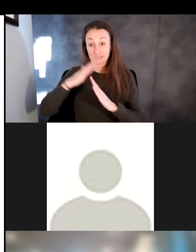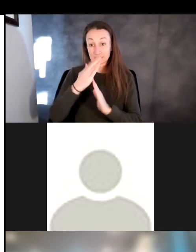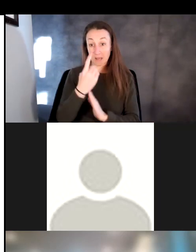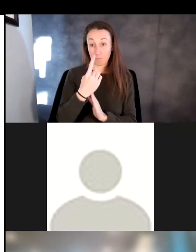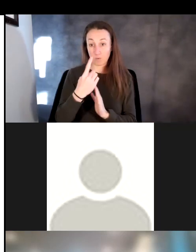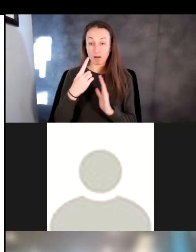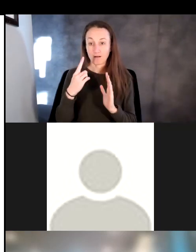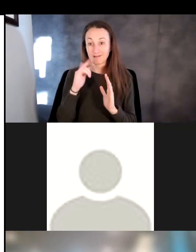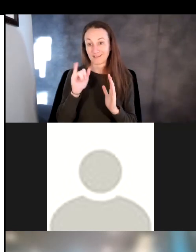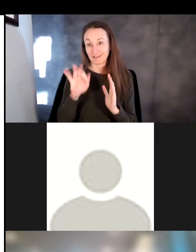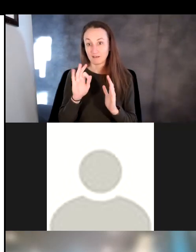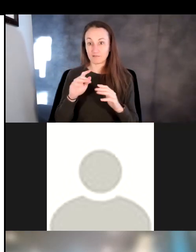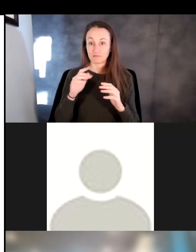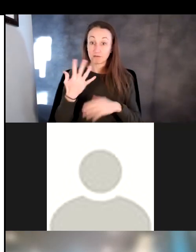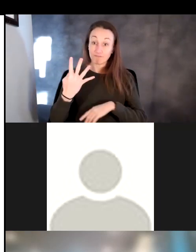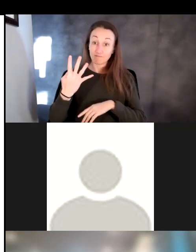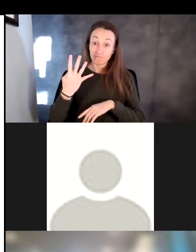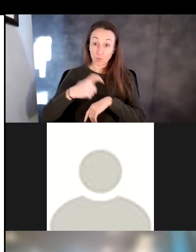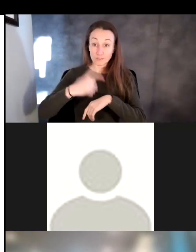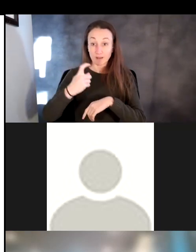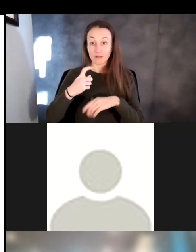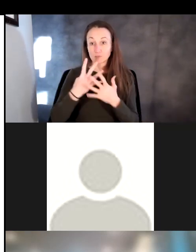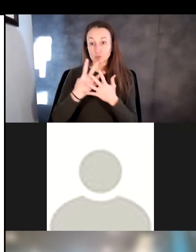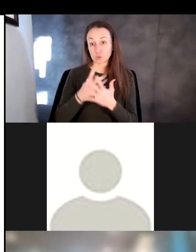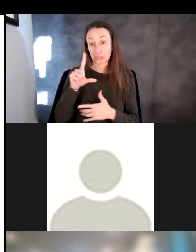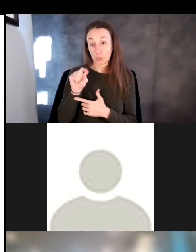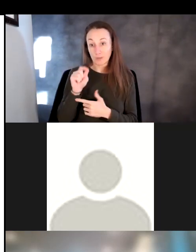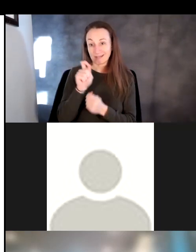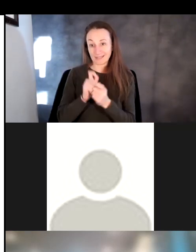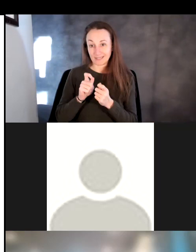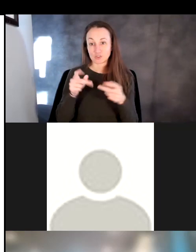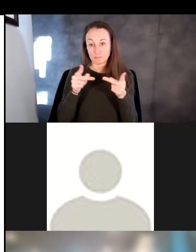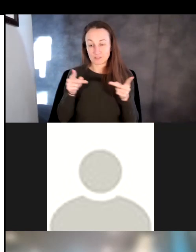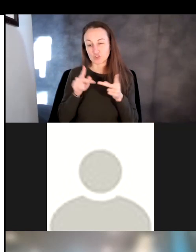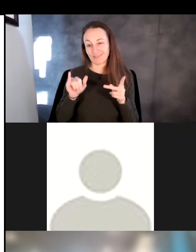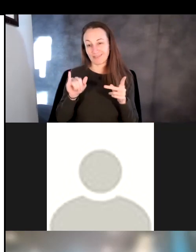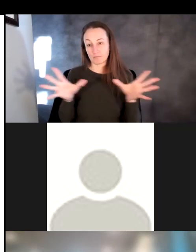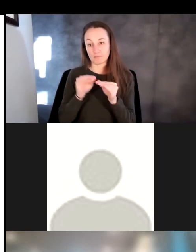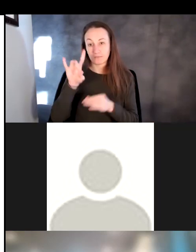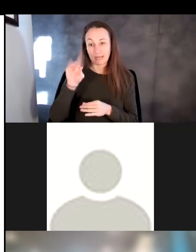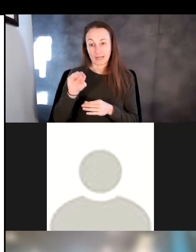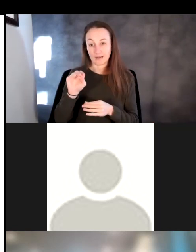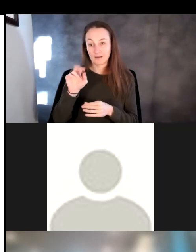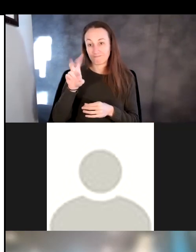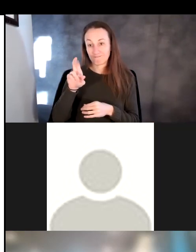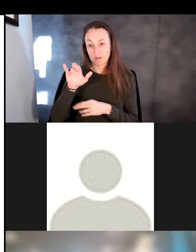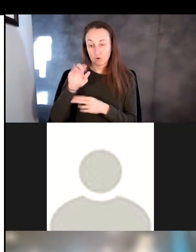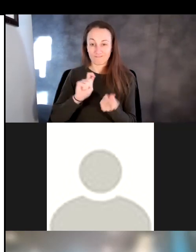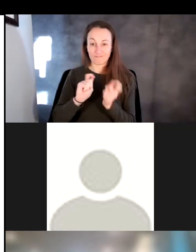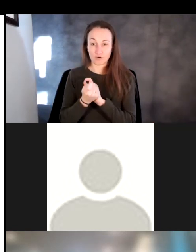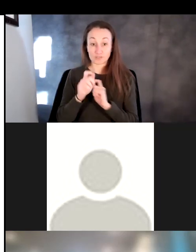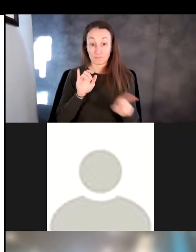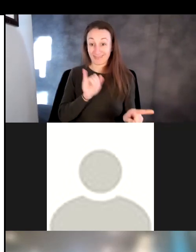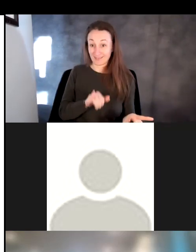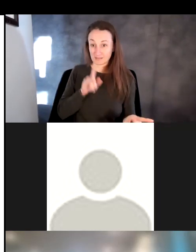going around 4 times, screening 20 at each position, that is 80 variants in this example, but this is 20 to the 4th,